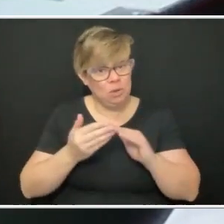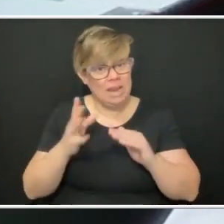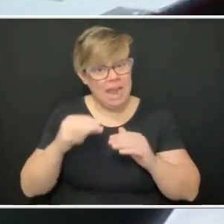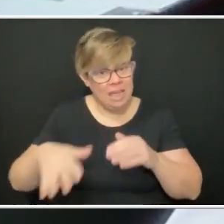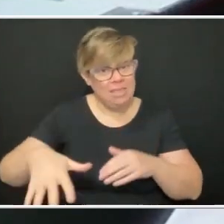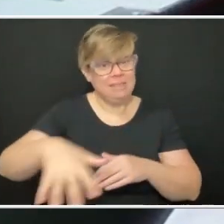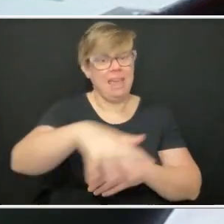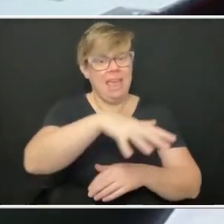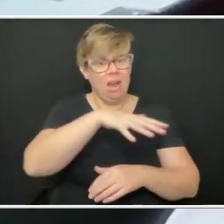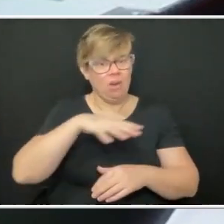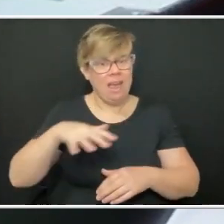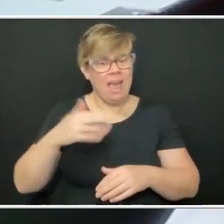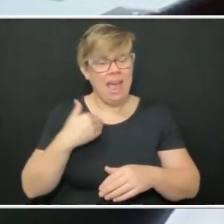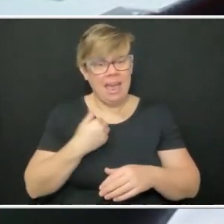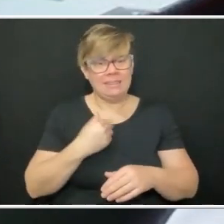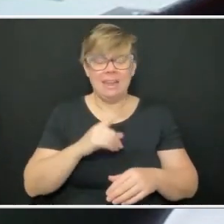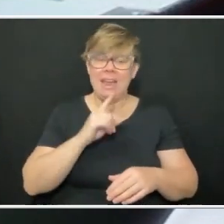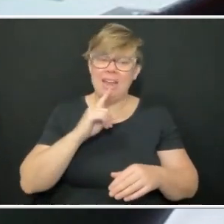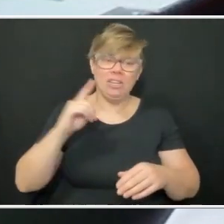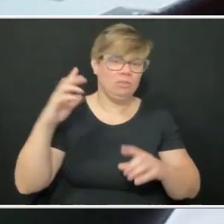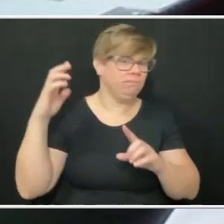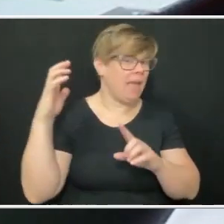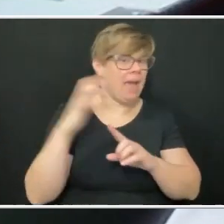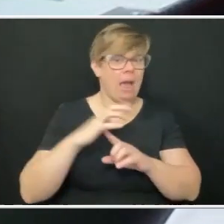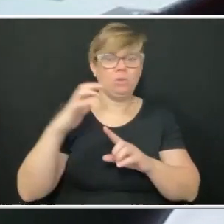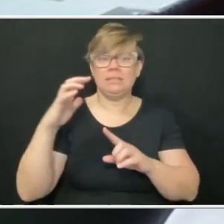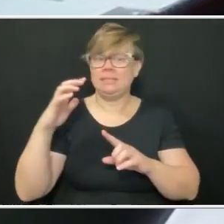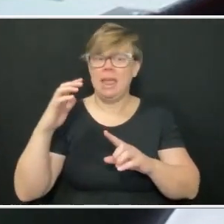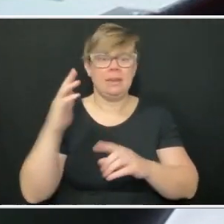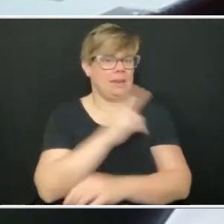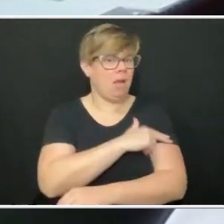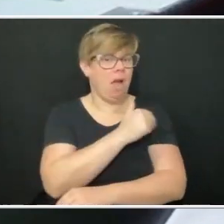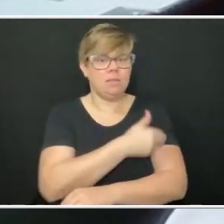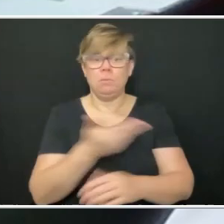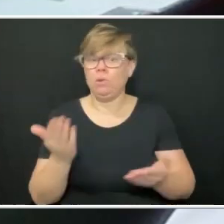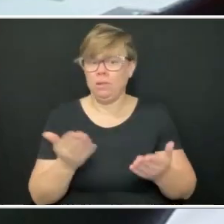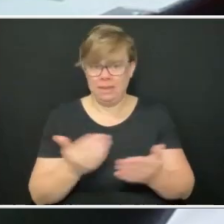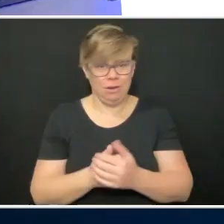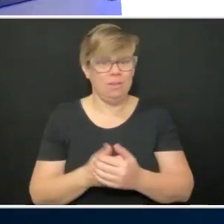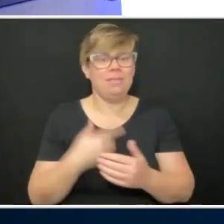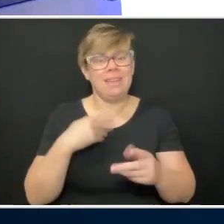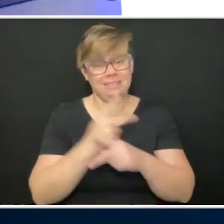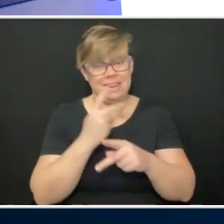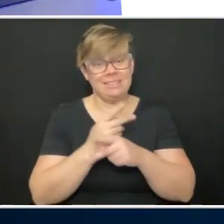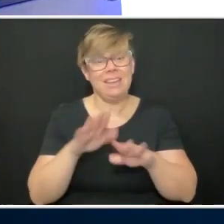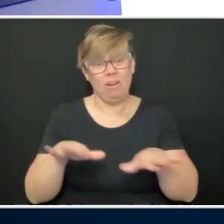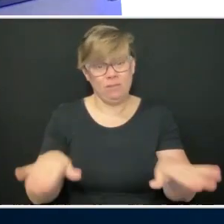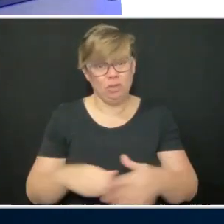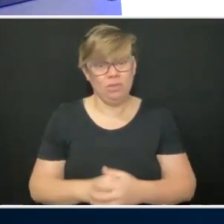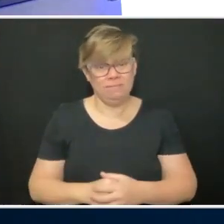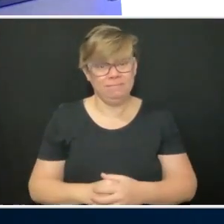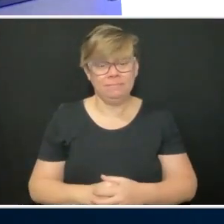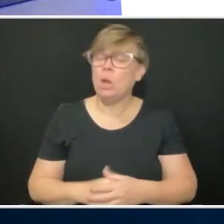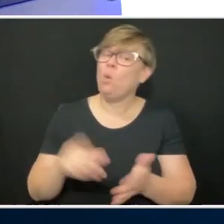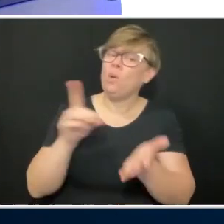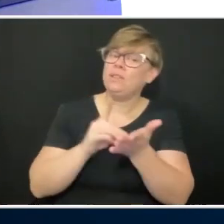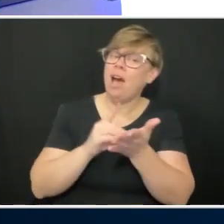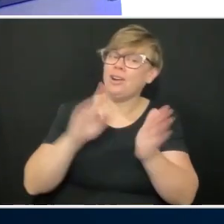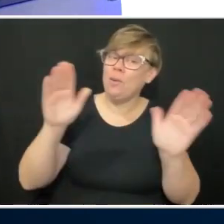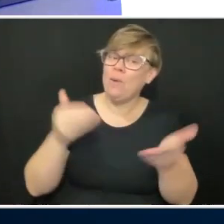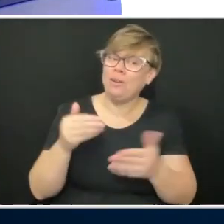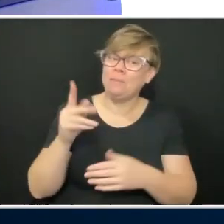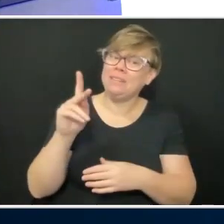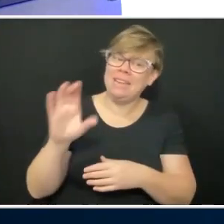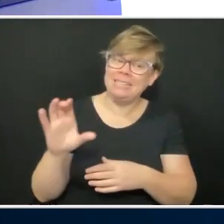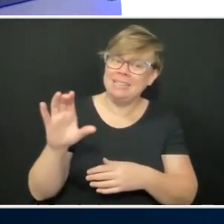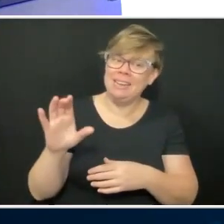has such an outstanding hospital here that takes excellent care of kids like their own. Well, Doc, welcome to the city. Glad you're here, and thanks